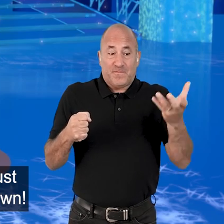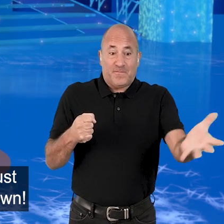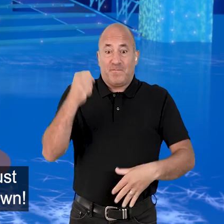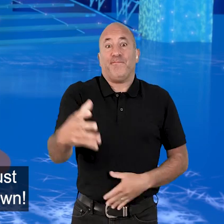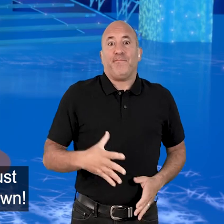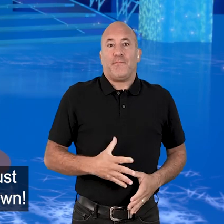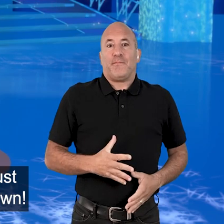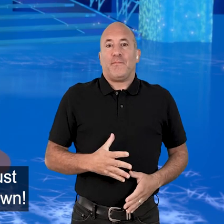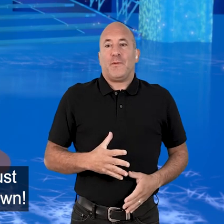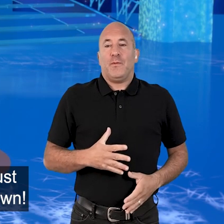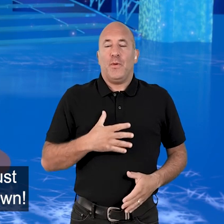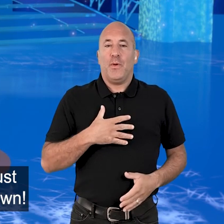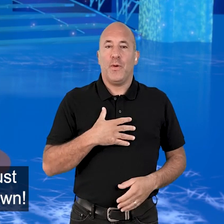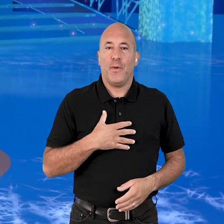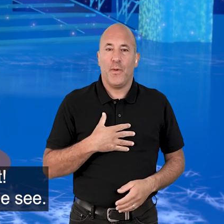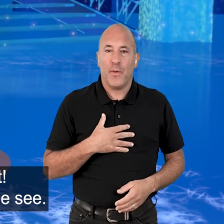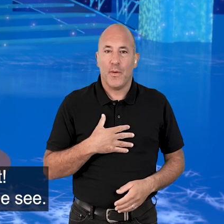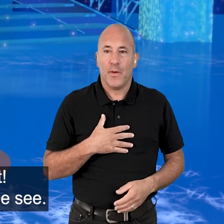down